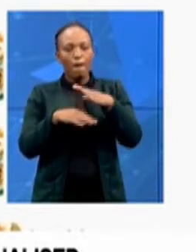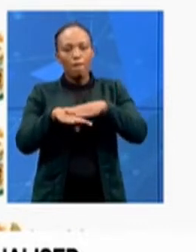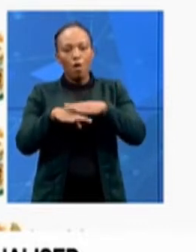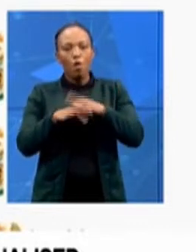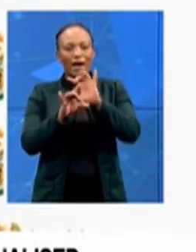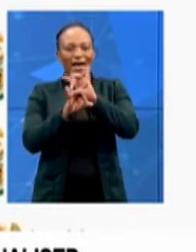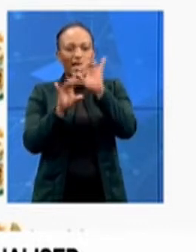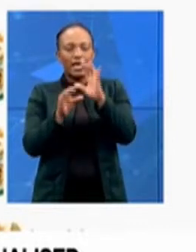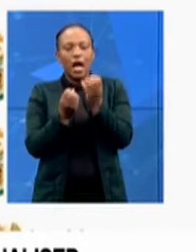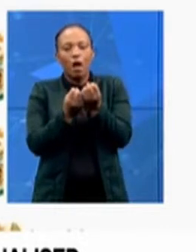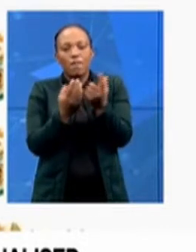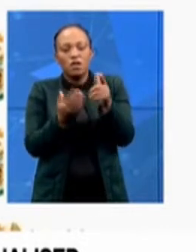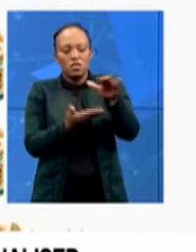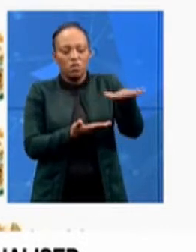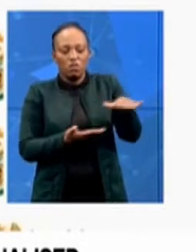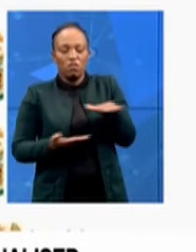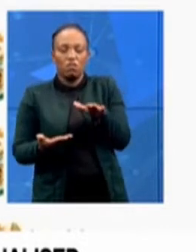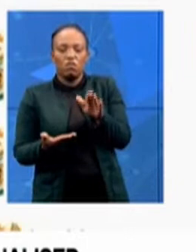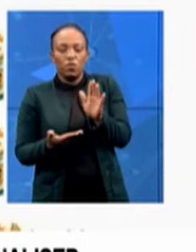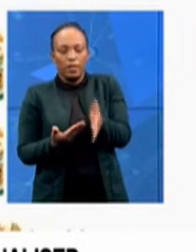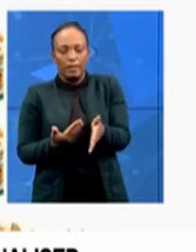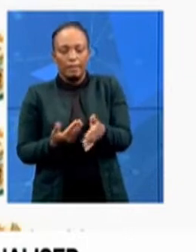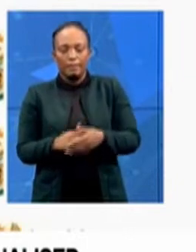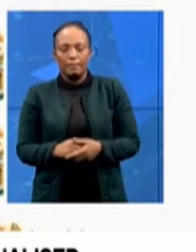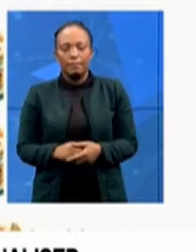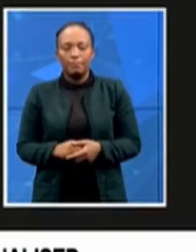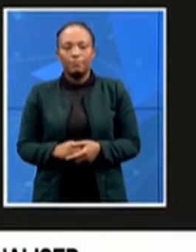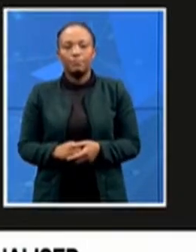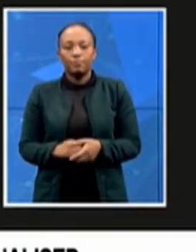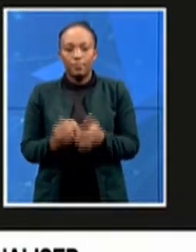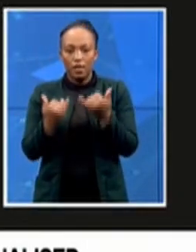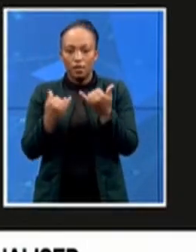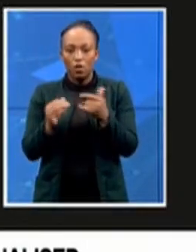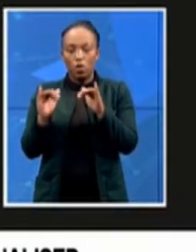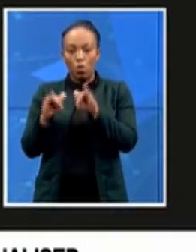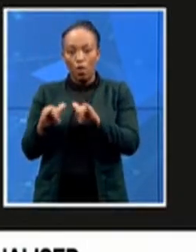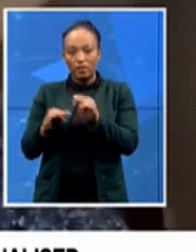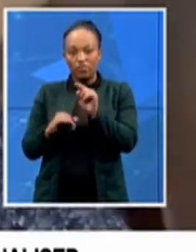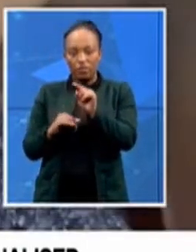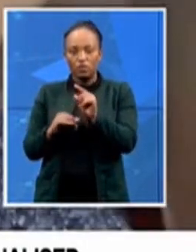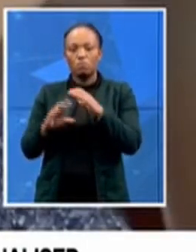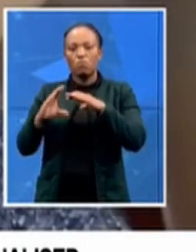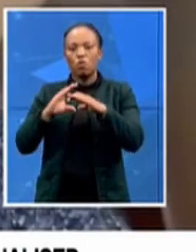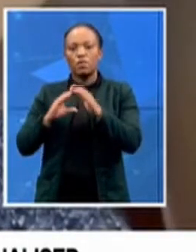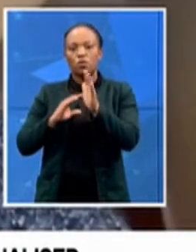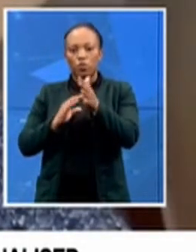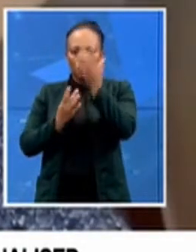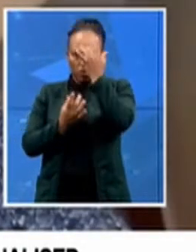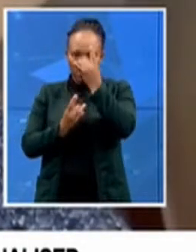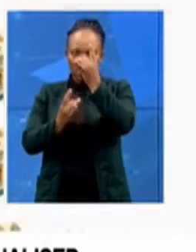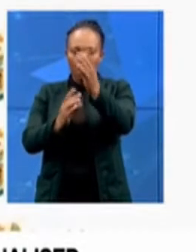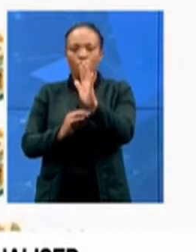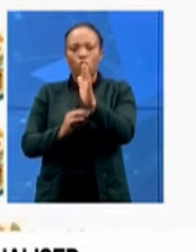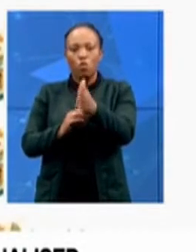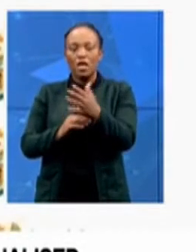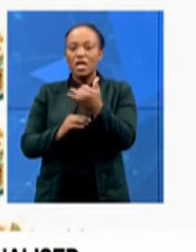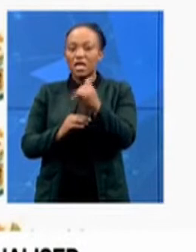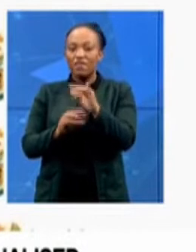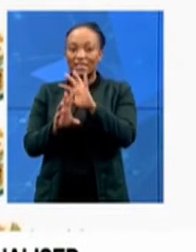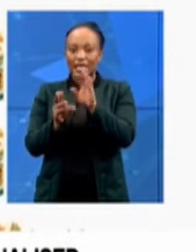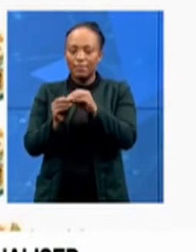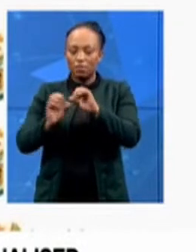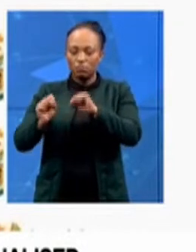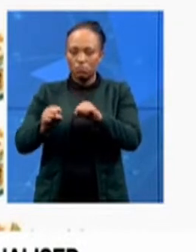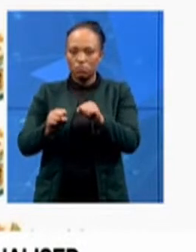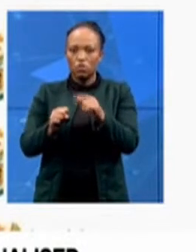actually waiting for that, and we'll be communicating that once we've got something in black and white. in terms of how the supply is going to come. So